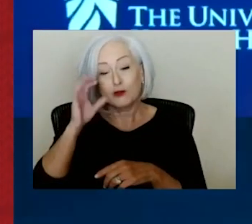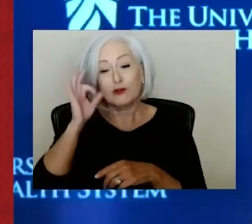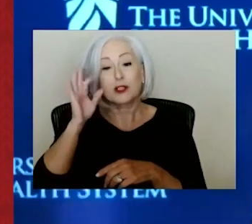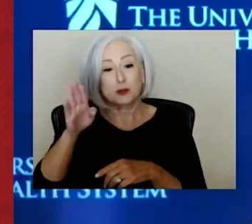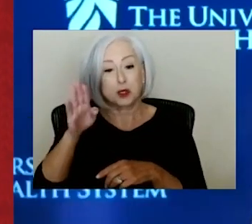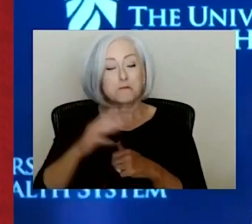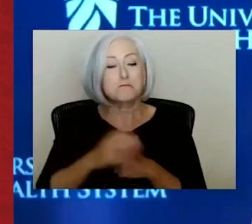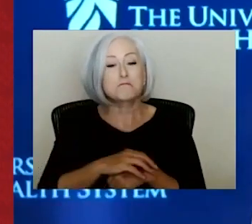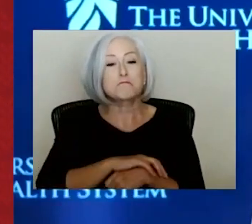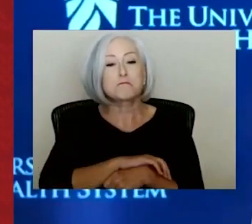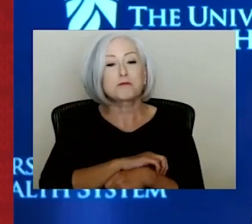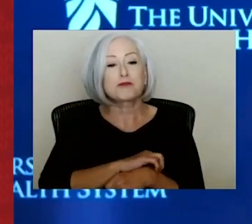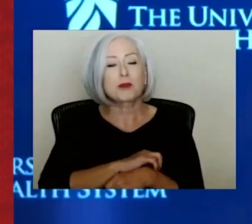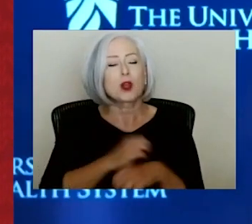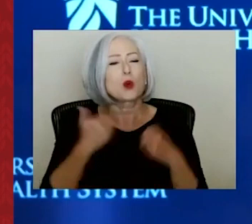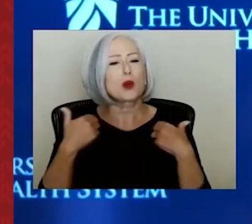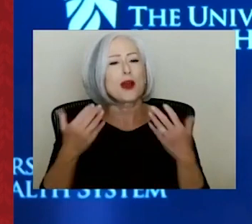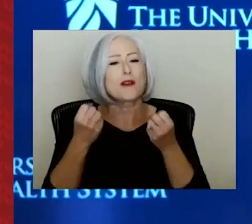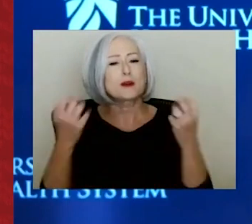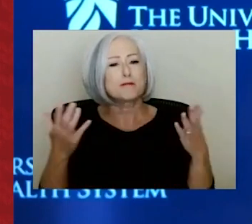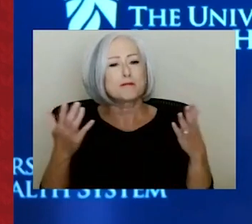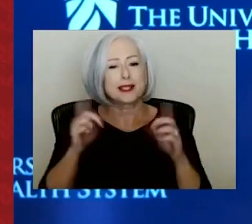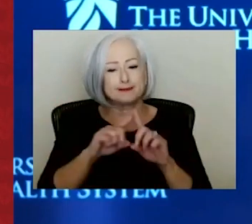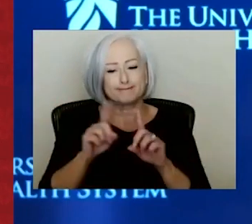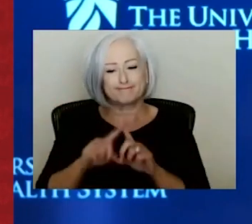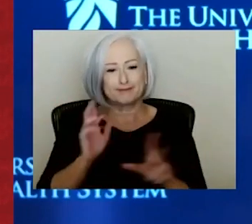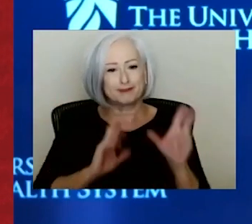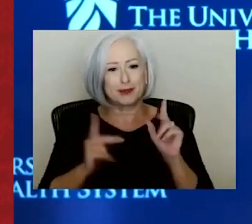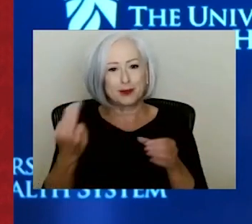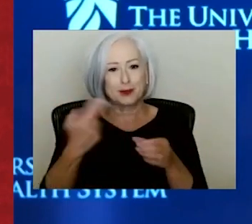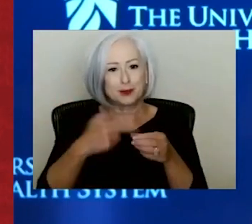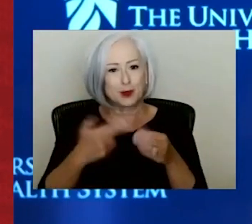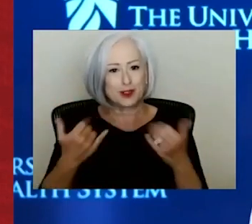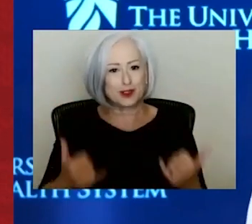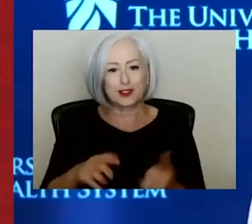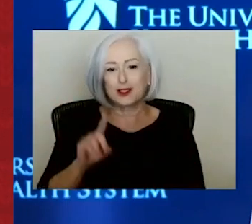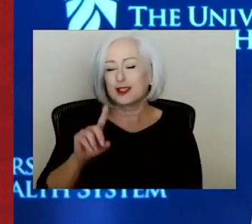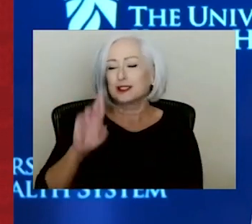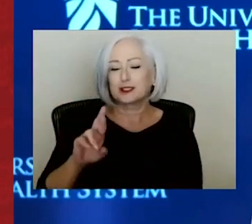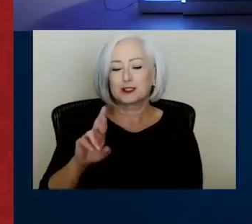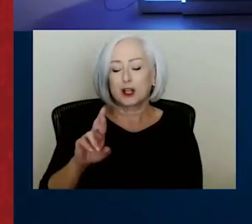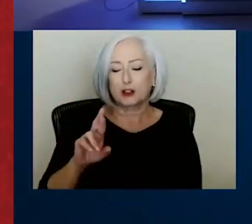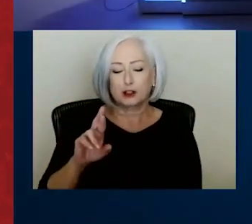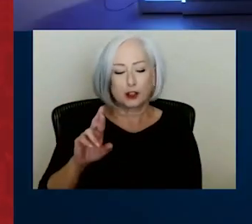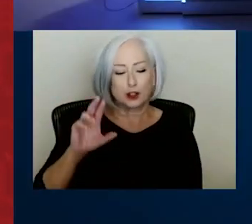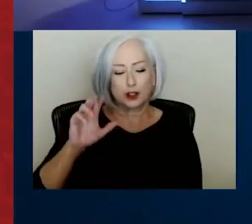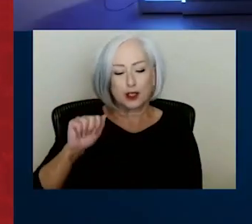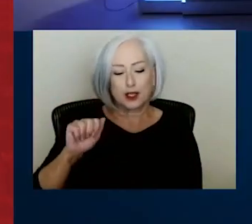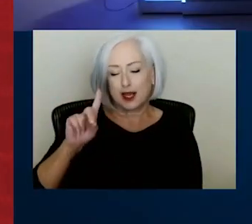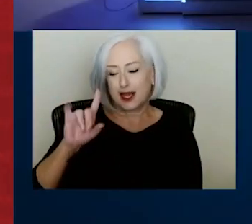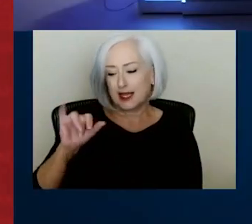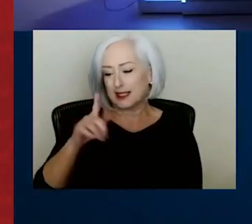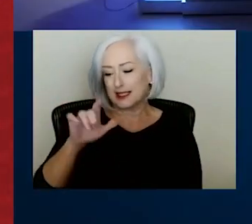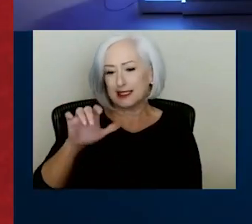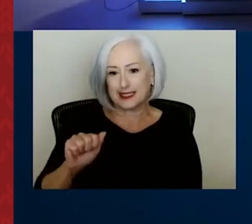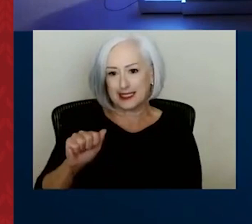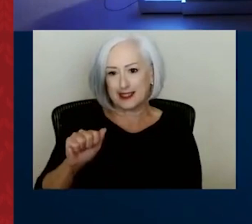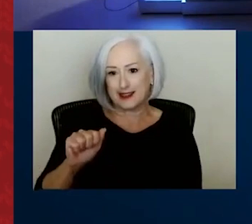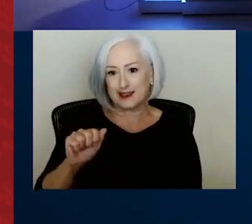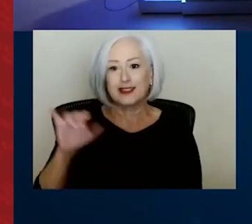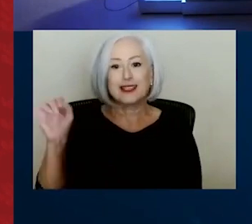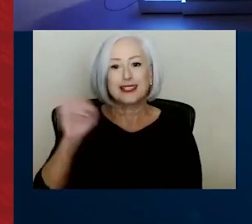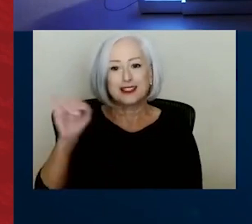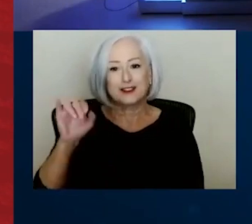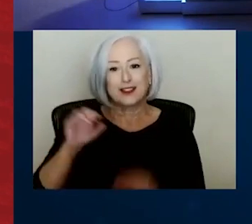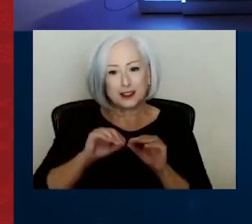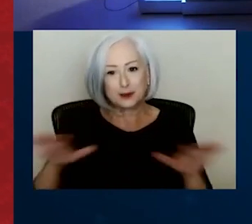great panel of guests for you today. Our good friend, Dr. Raghu Adiga, the Chief Medical Officer and an infectious disease physician at Liberty Hospital, join us.